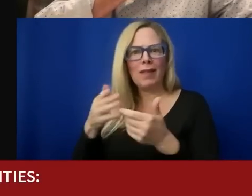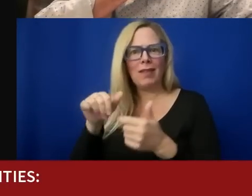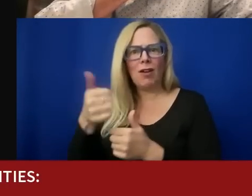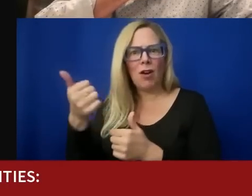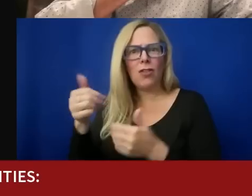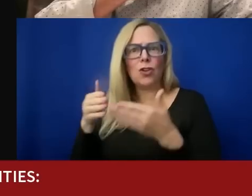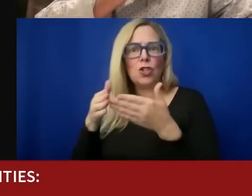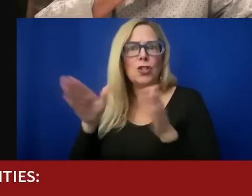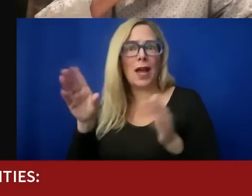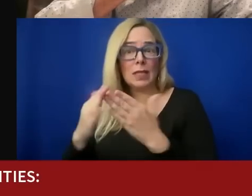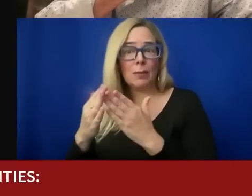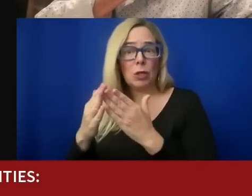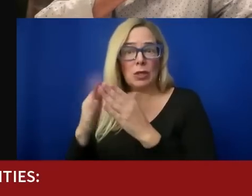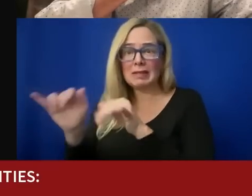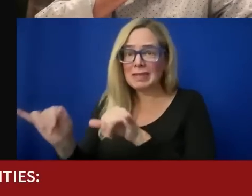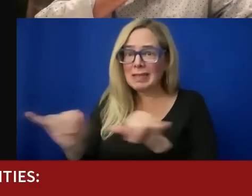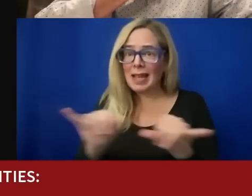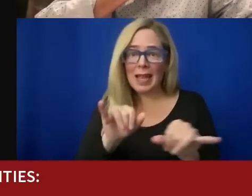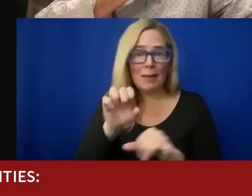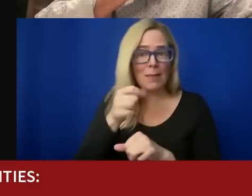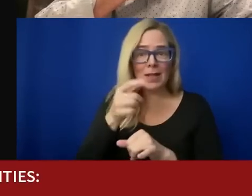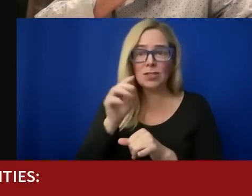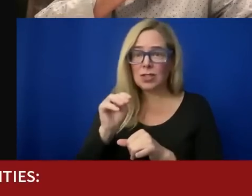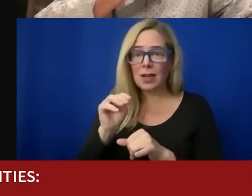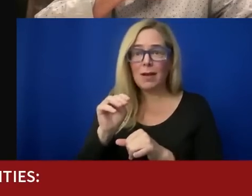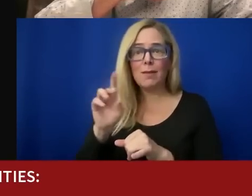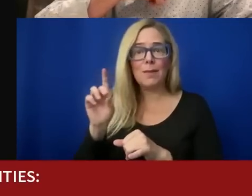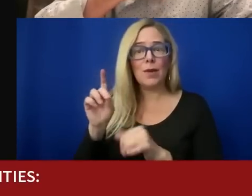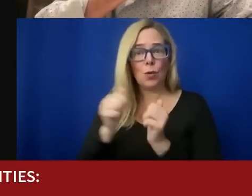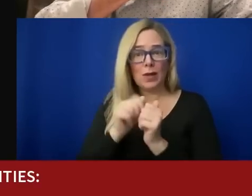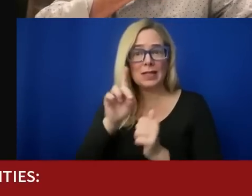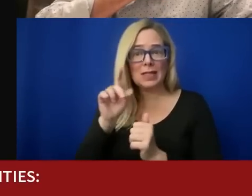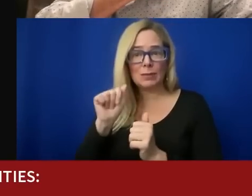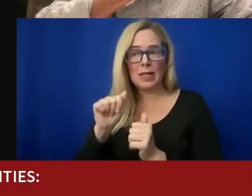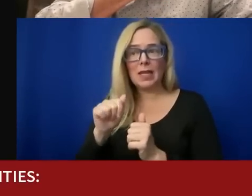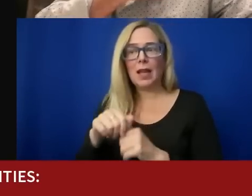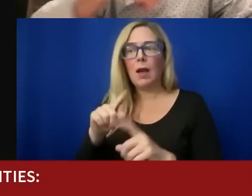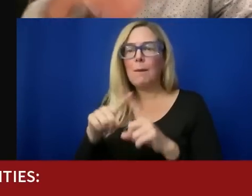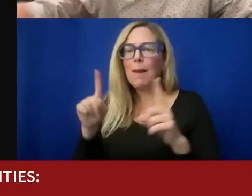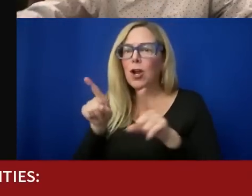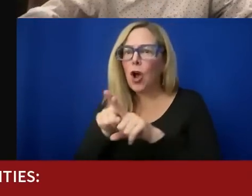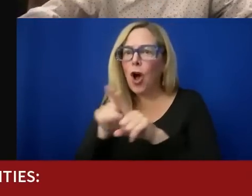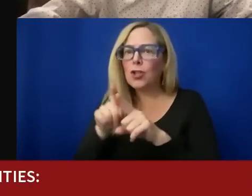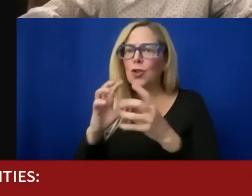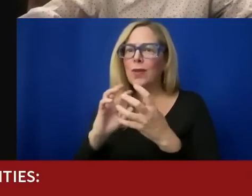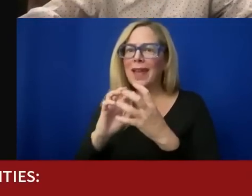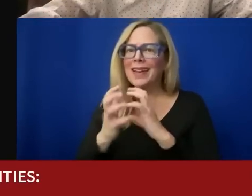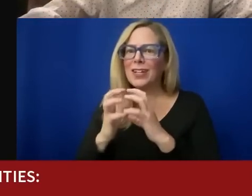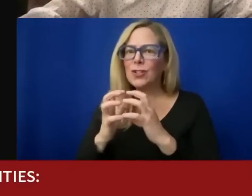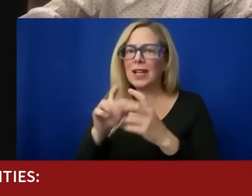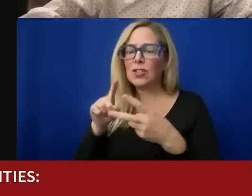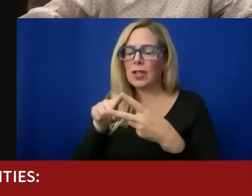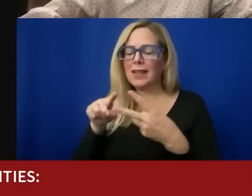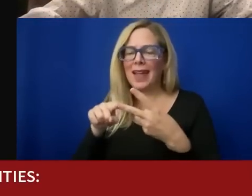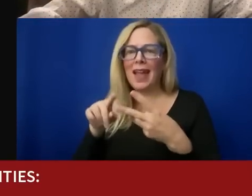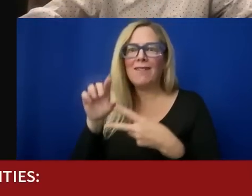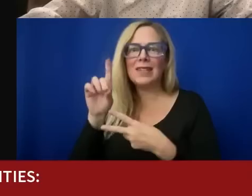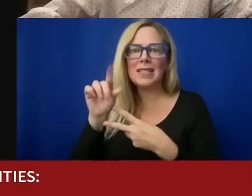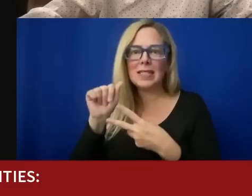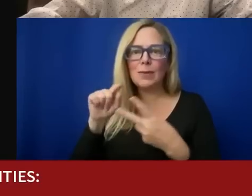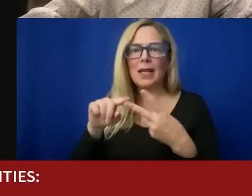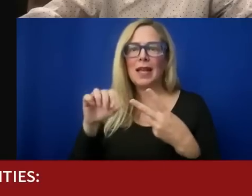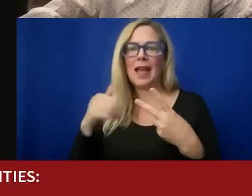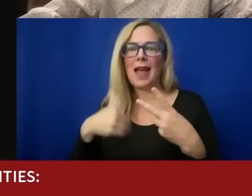experiencing, but there's that added underlying intersection of their sexual orientation identity or their gender minority or gender